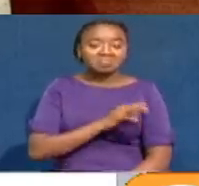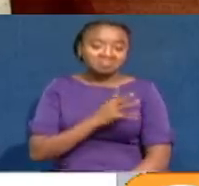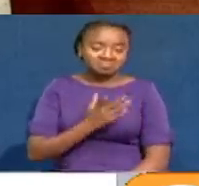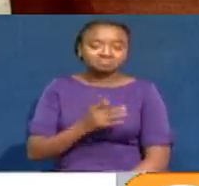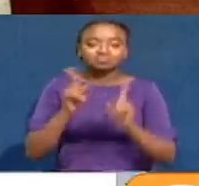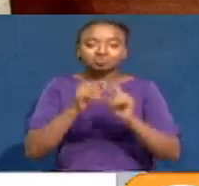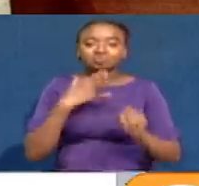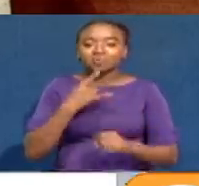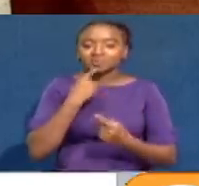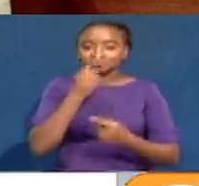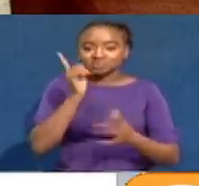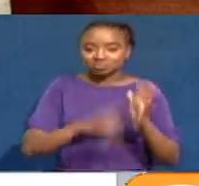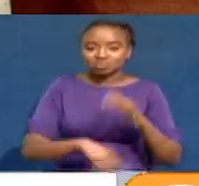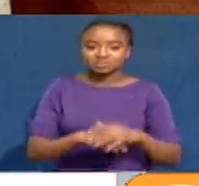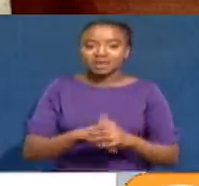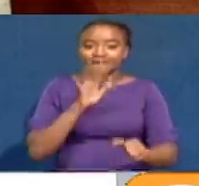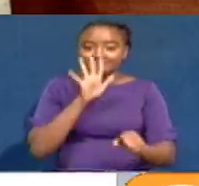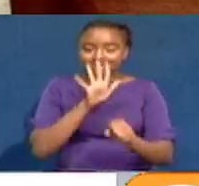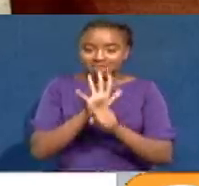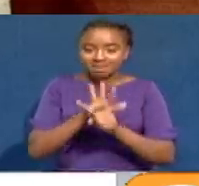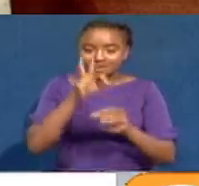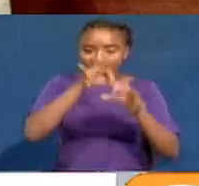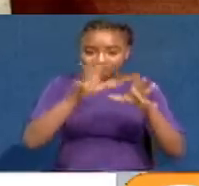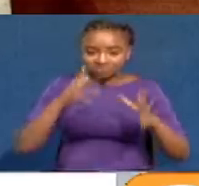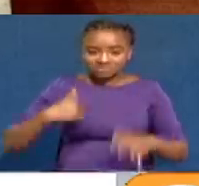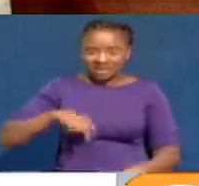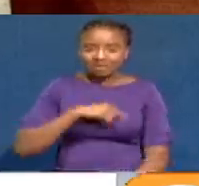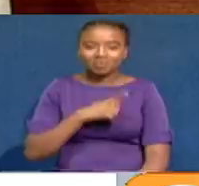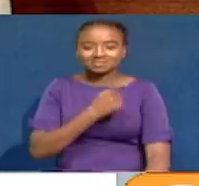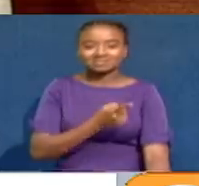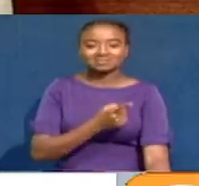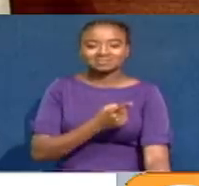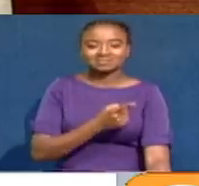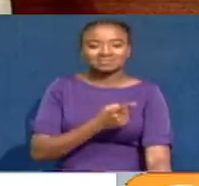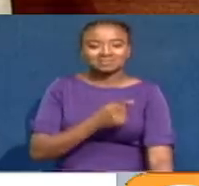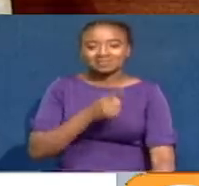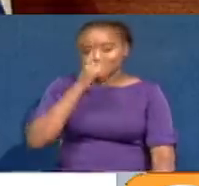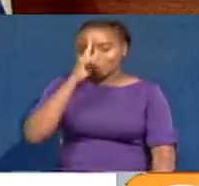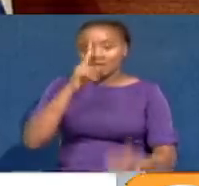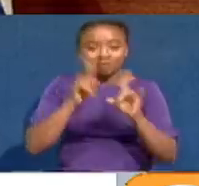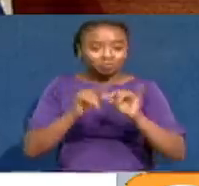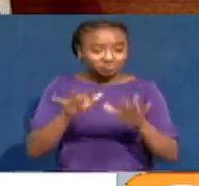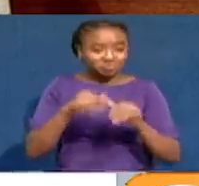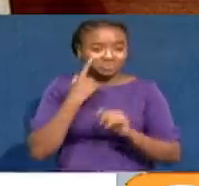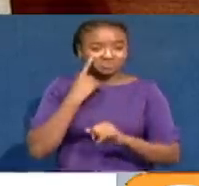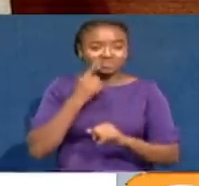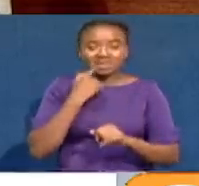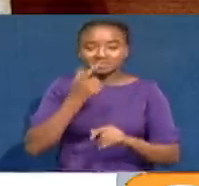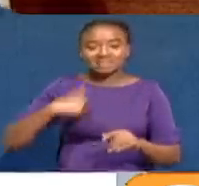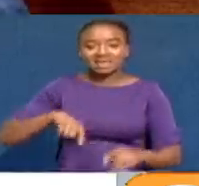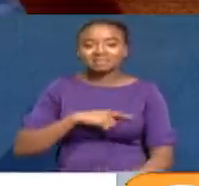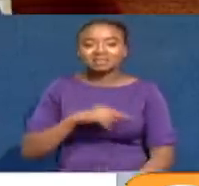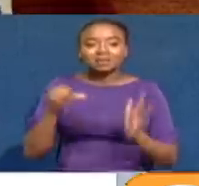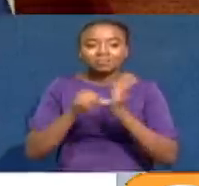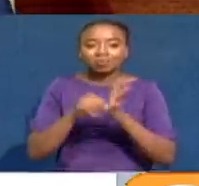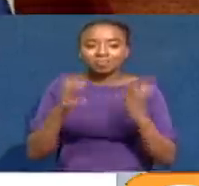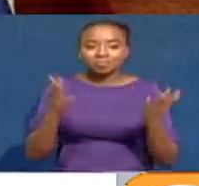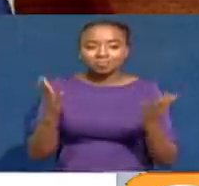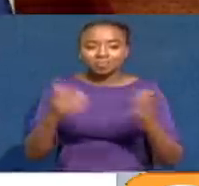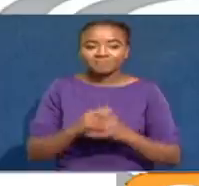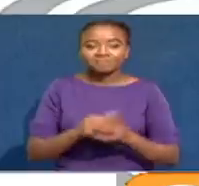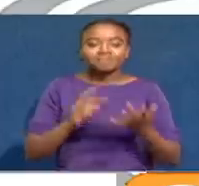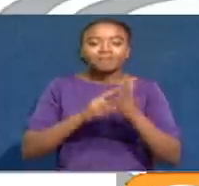I want to tell you one thing. Majority of our votes are intact then. And you can tell me where you see a dent. And you're but saying, we have made a lot of